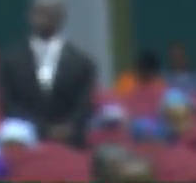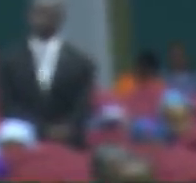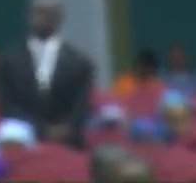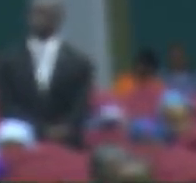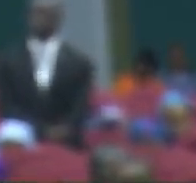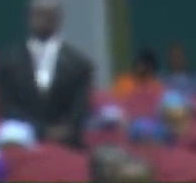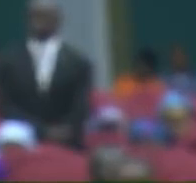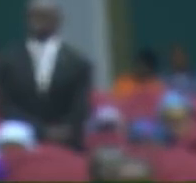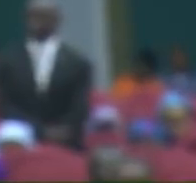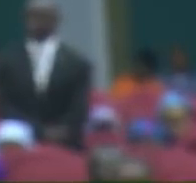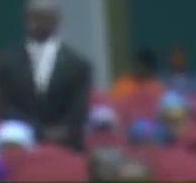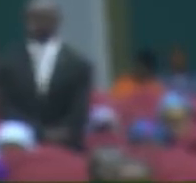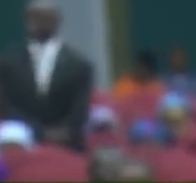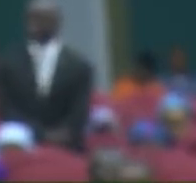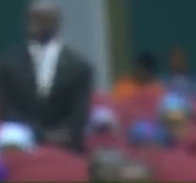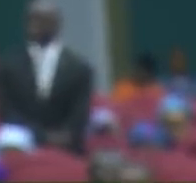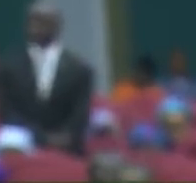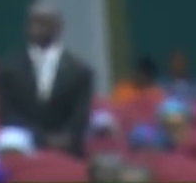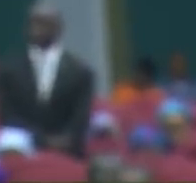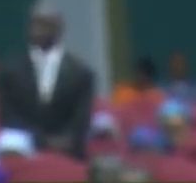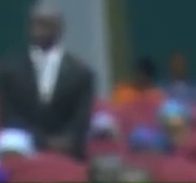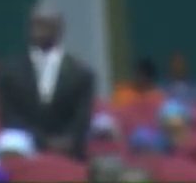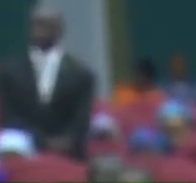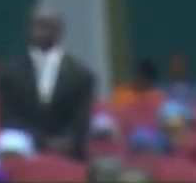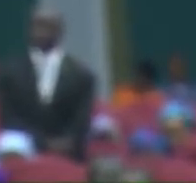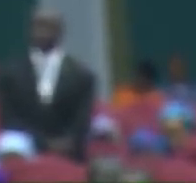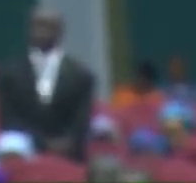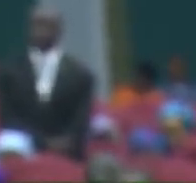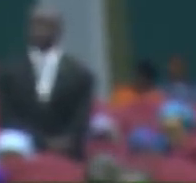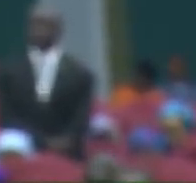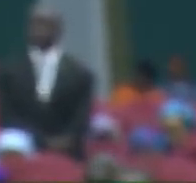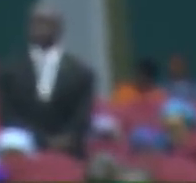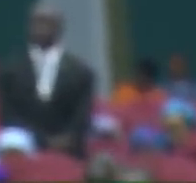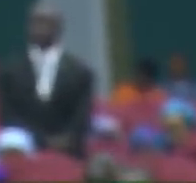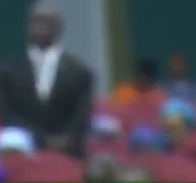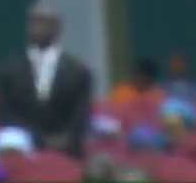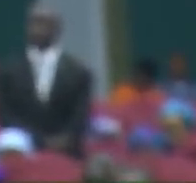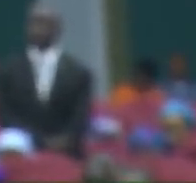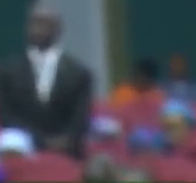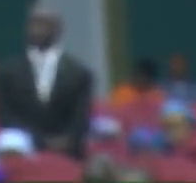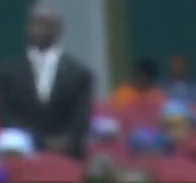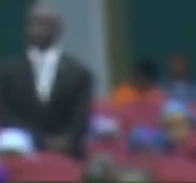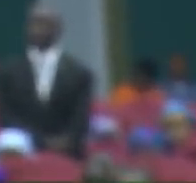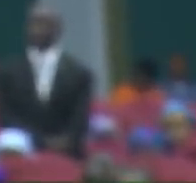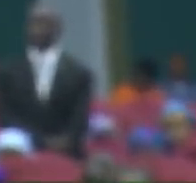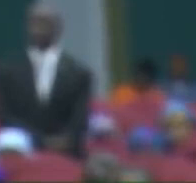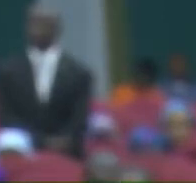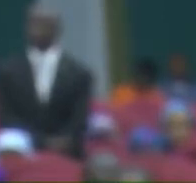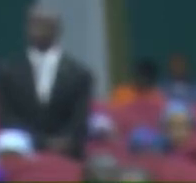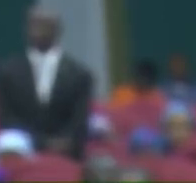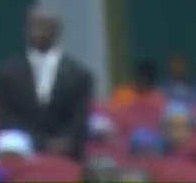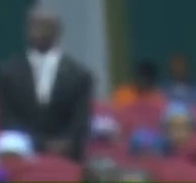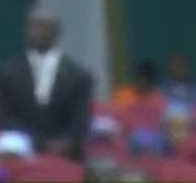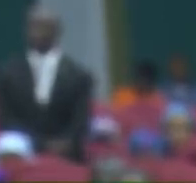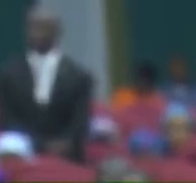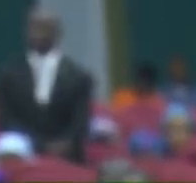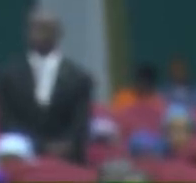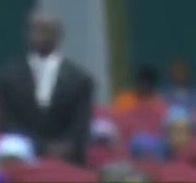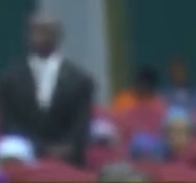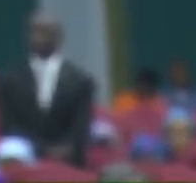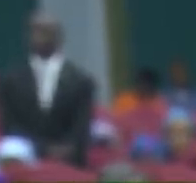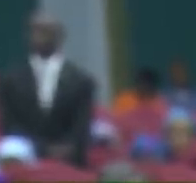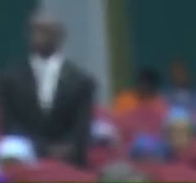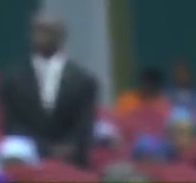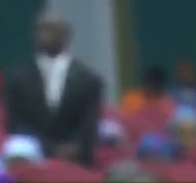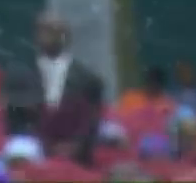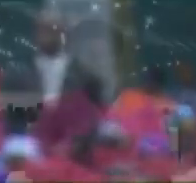bread tonight, anything that will not allow me to shine for you, uproot in Jesus' name.